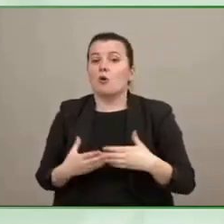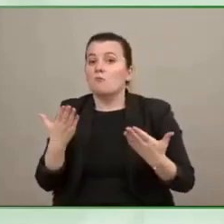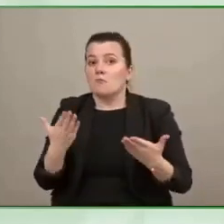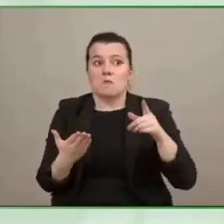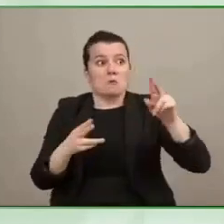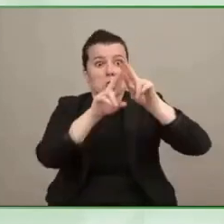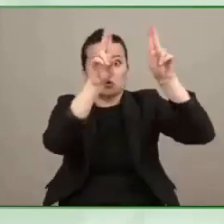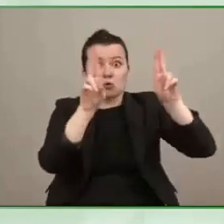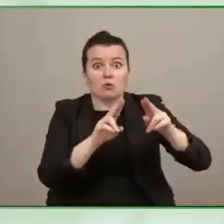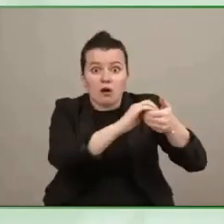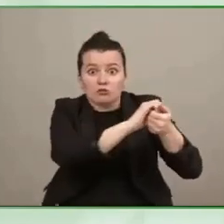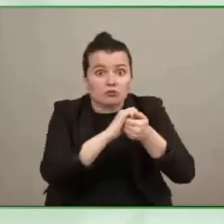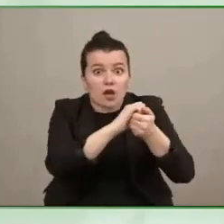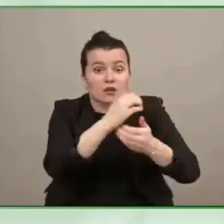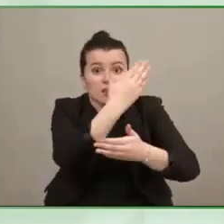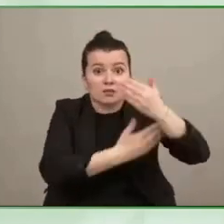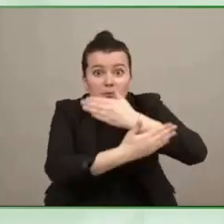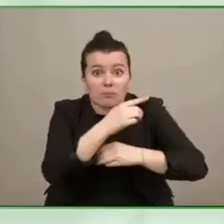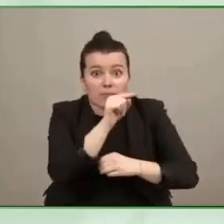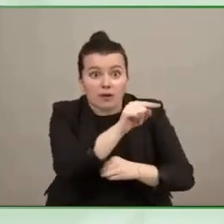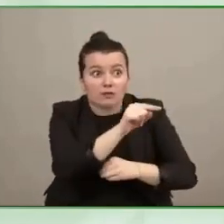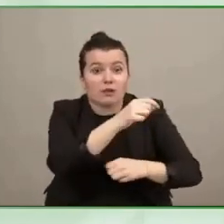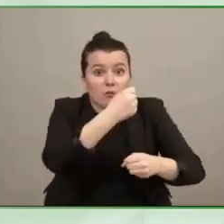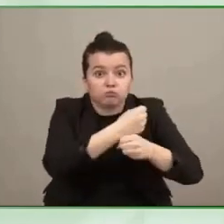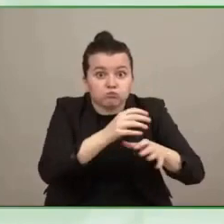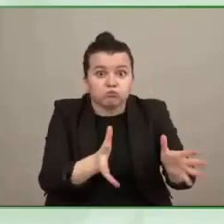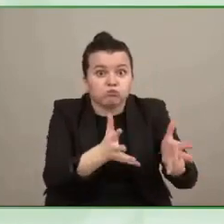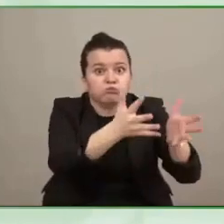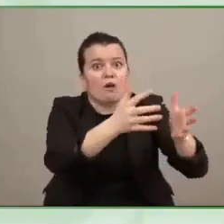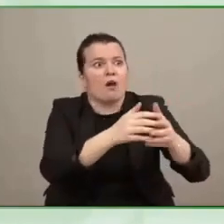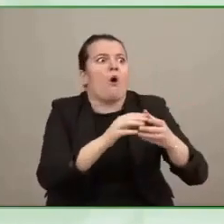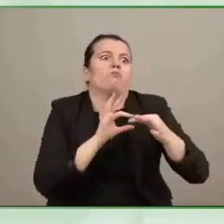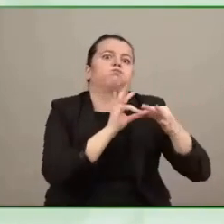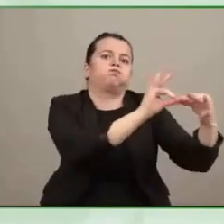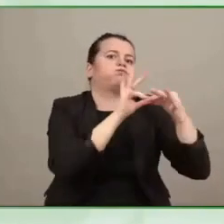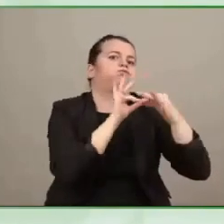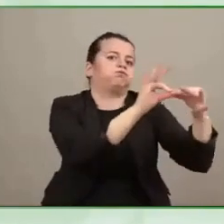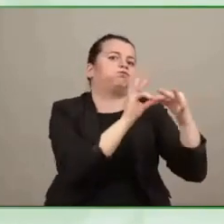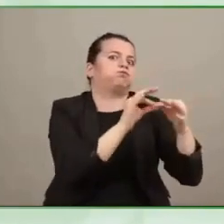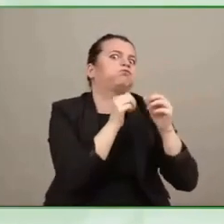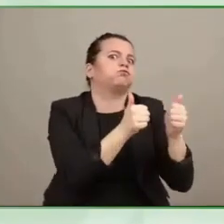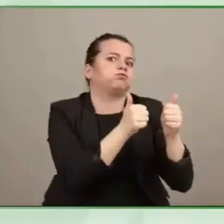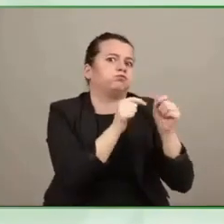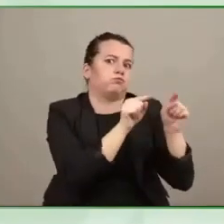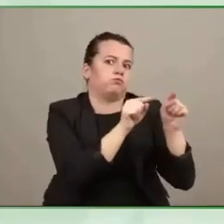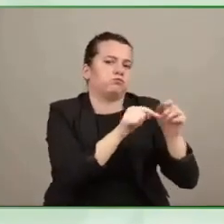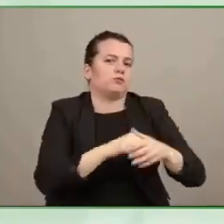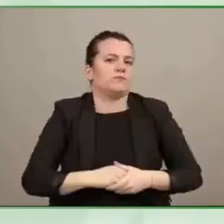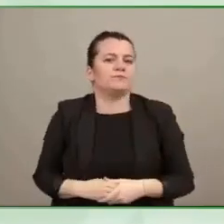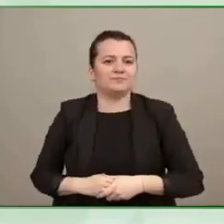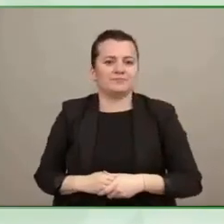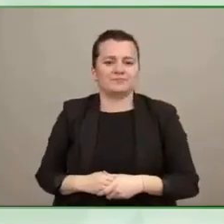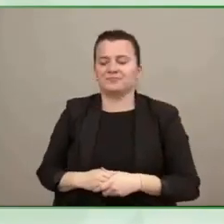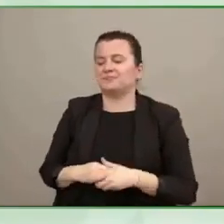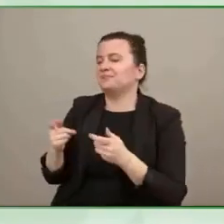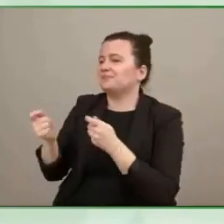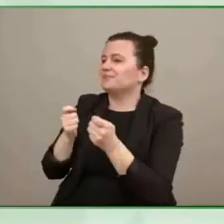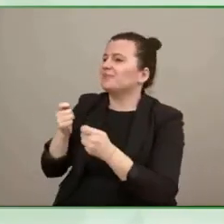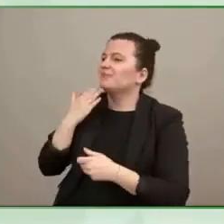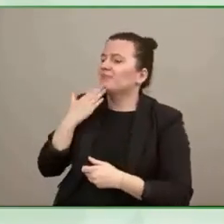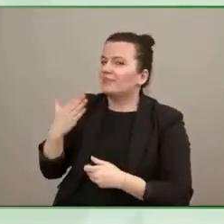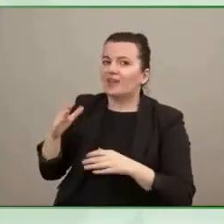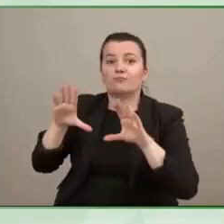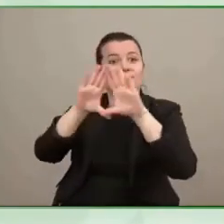looking forward to build a good relationship with them. Fuad, Zero Conference, Zero Platform,